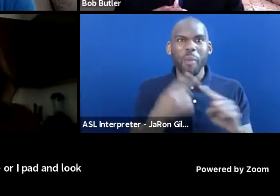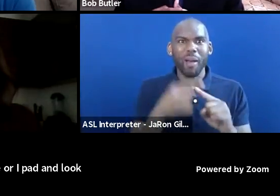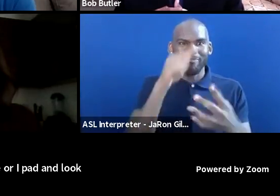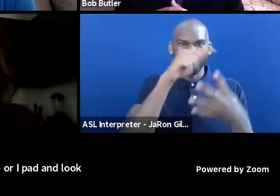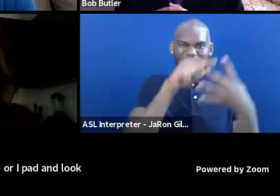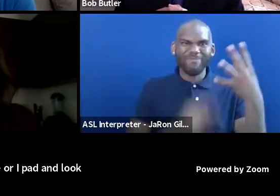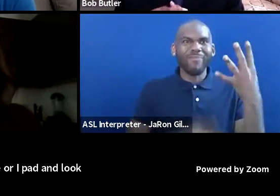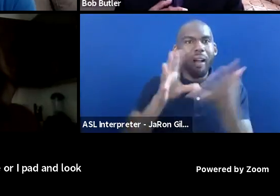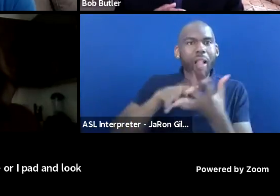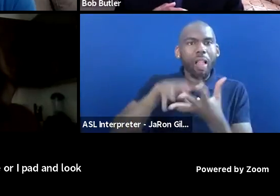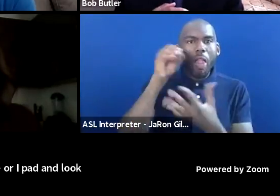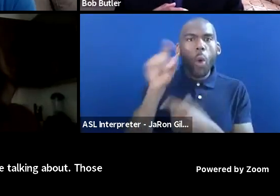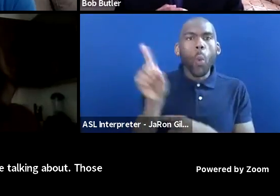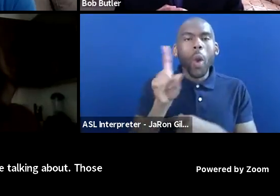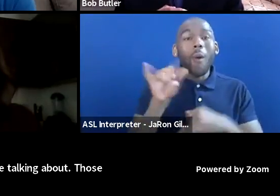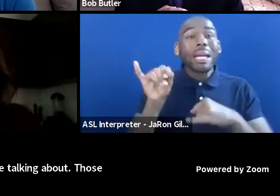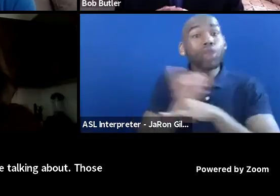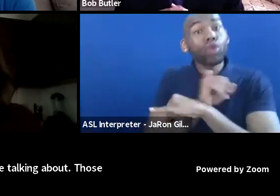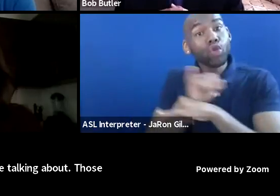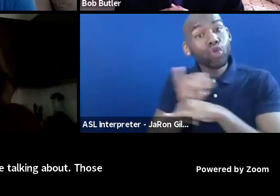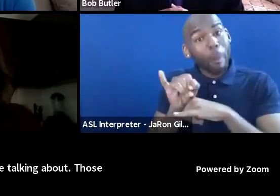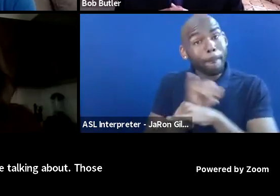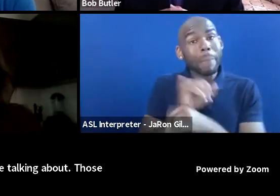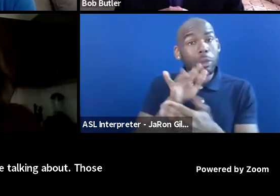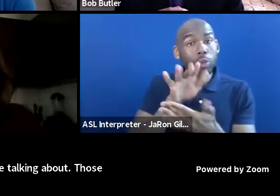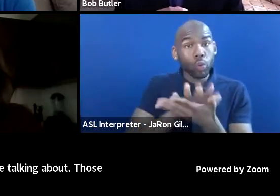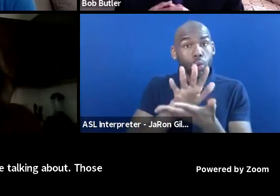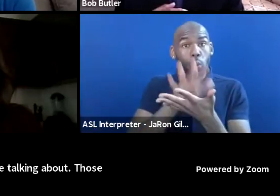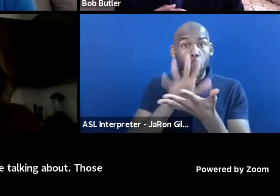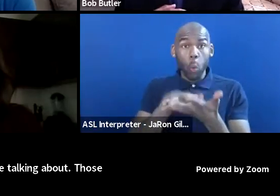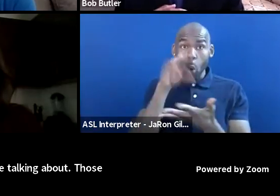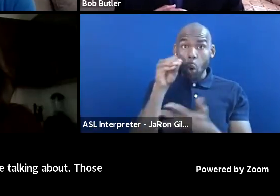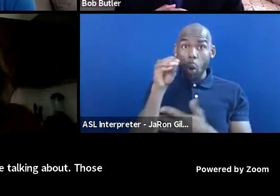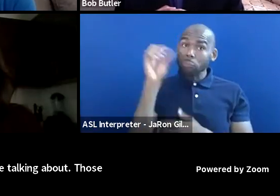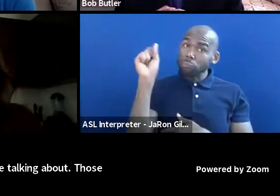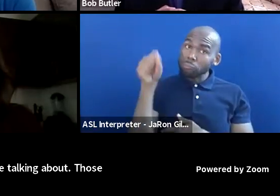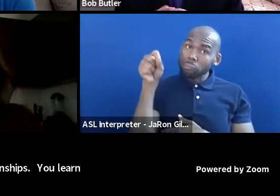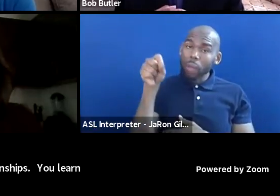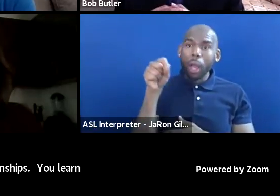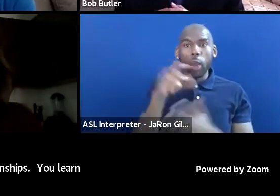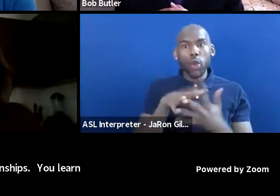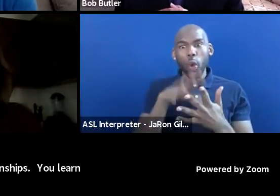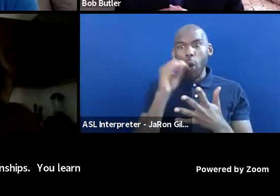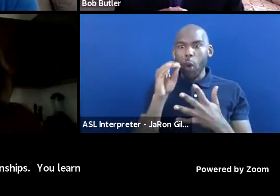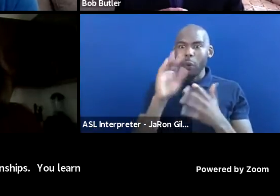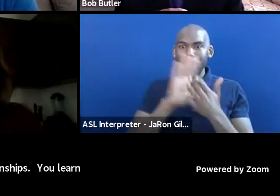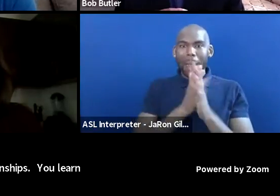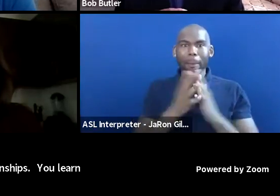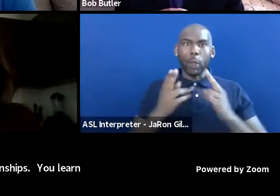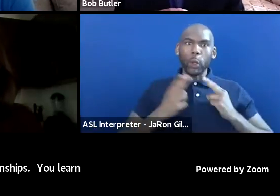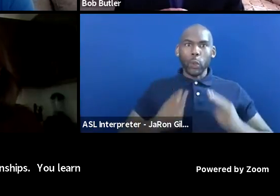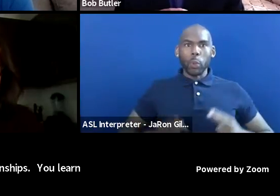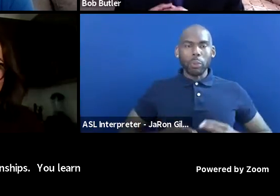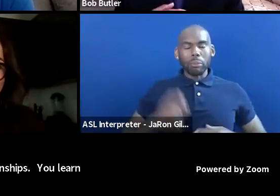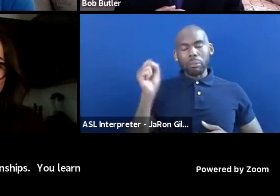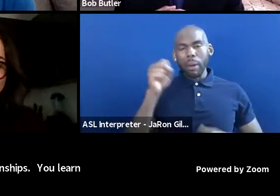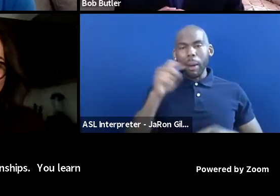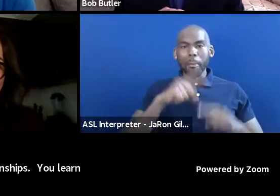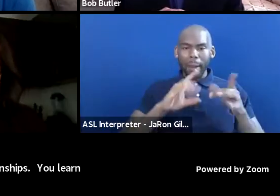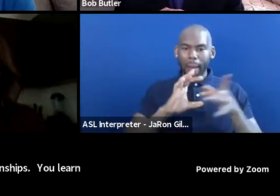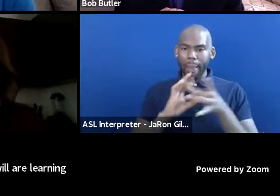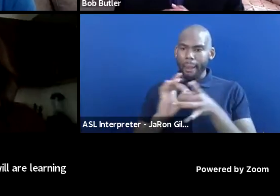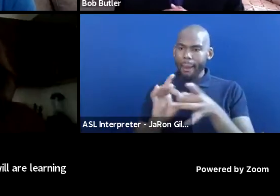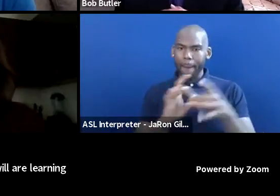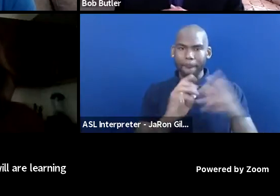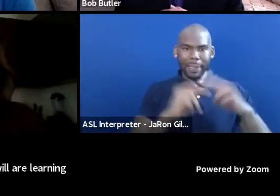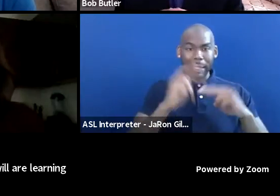in internships. You learn a lot in school. You're also learning how to be like a human in school and making and building connections. But